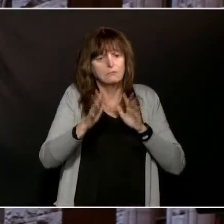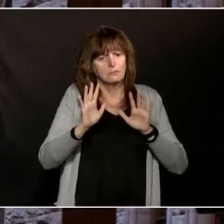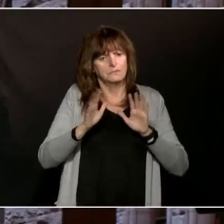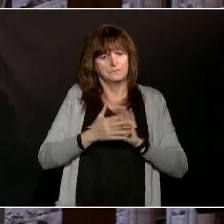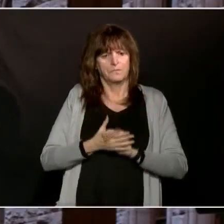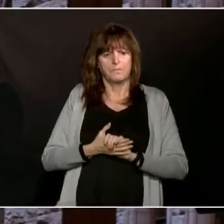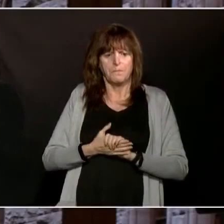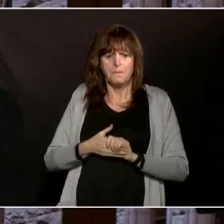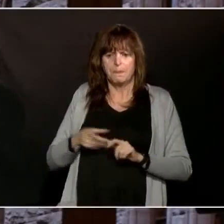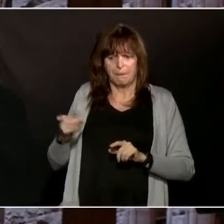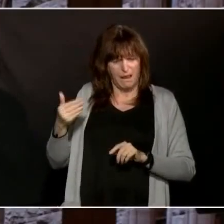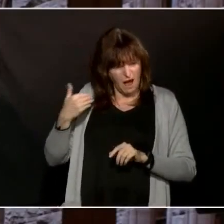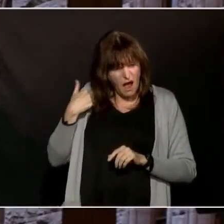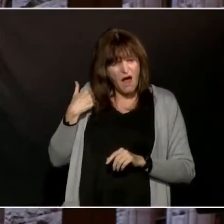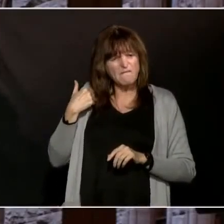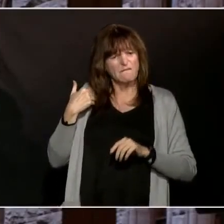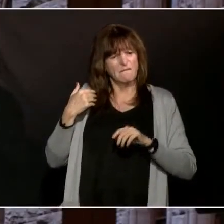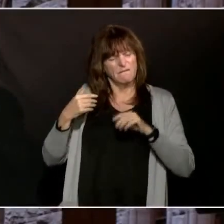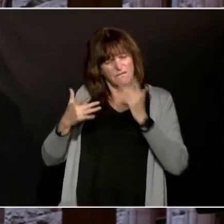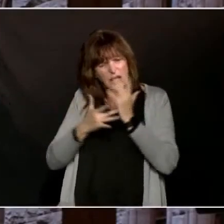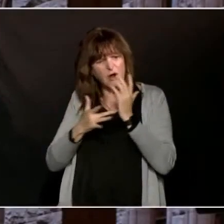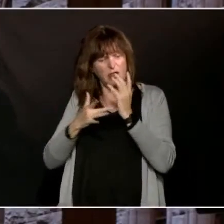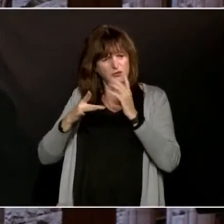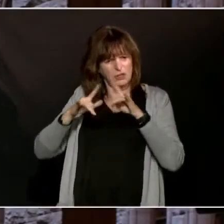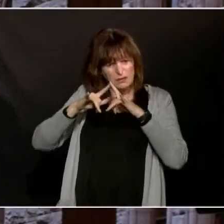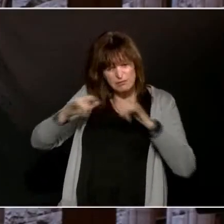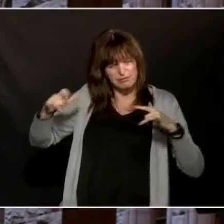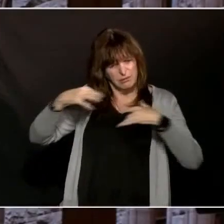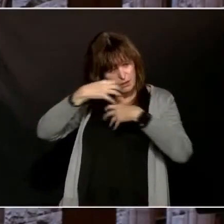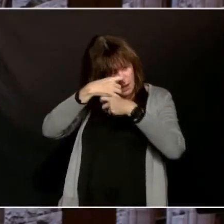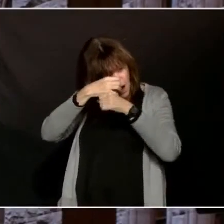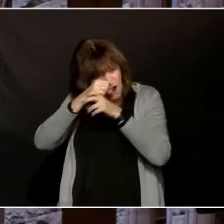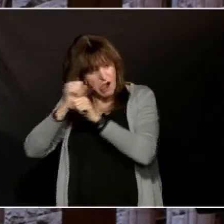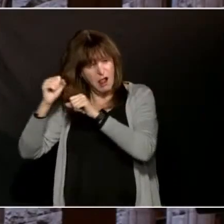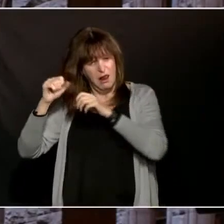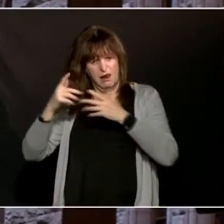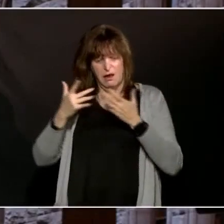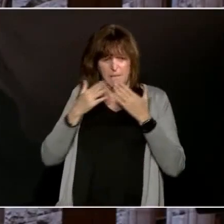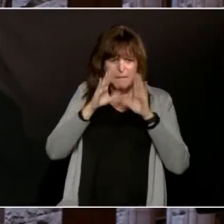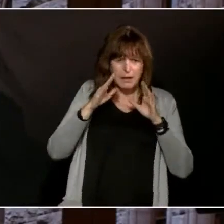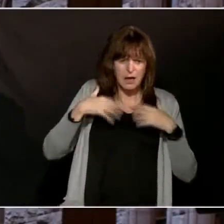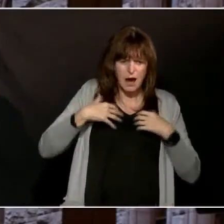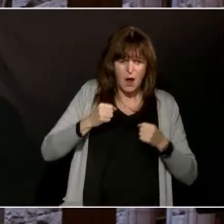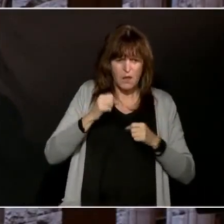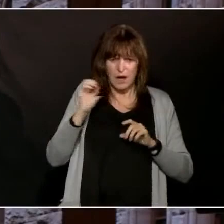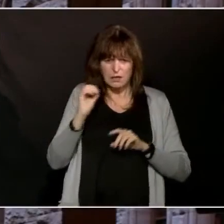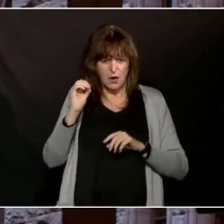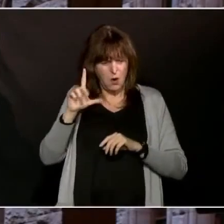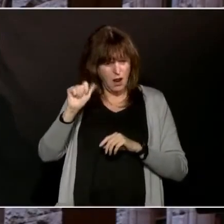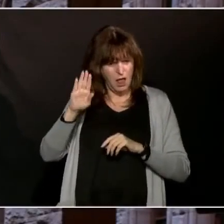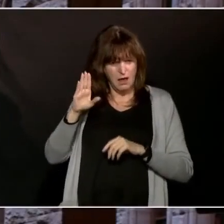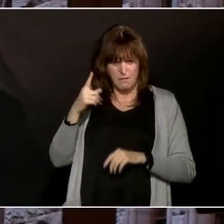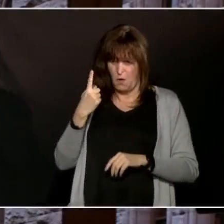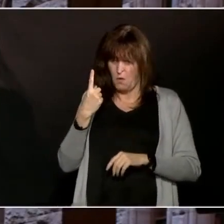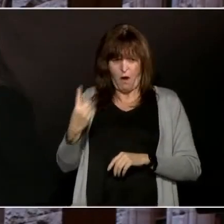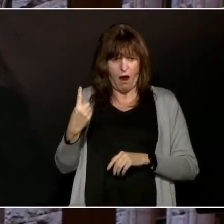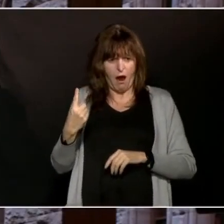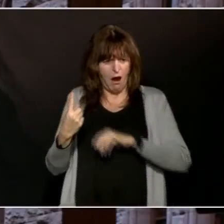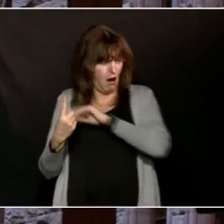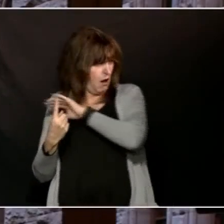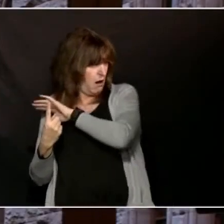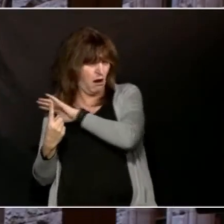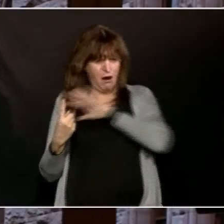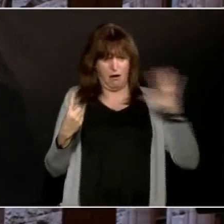due to our technology and the expertise of our lab here, Public Health Ontario Laboratory, that no other province has at this moment. So we're hoping to utilize